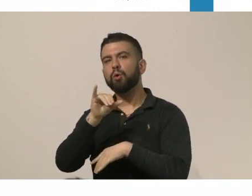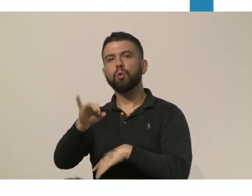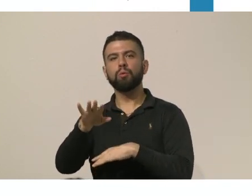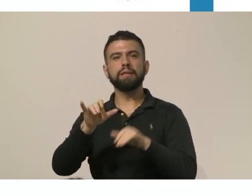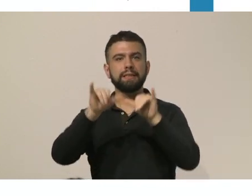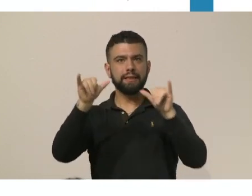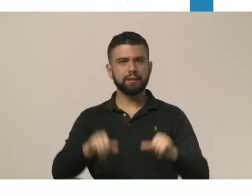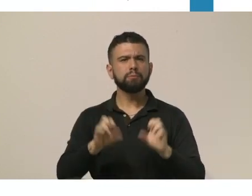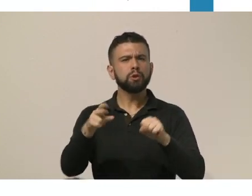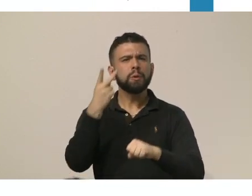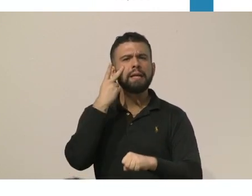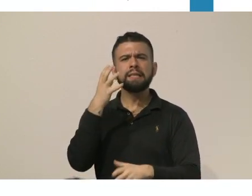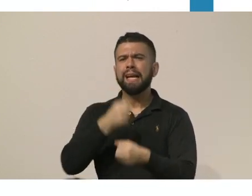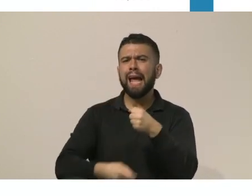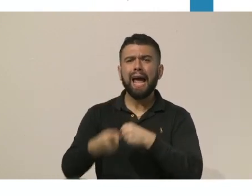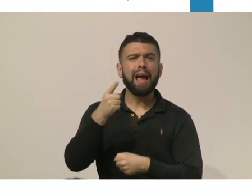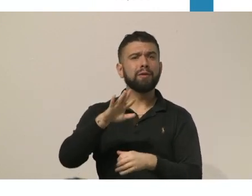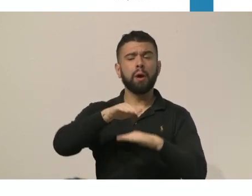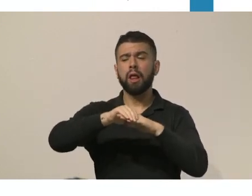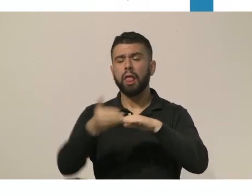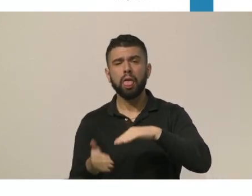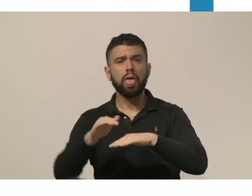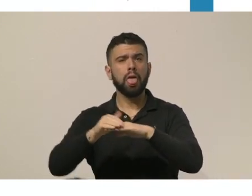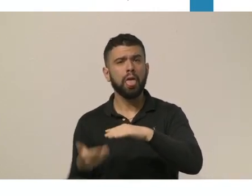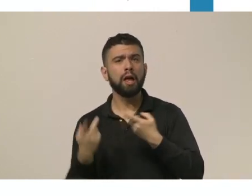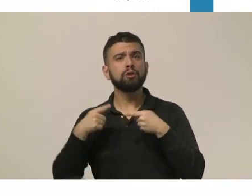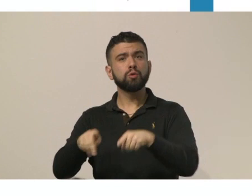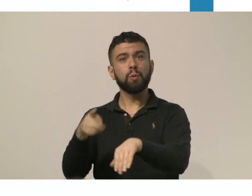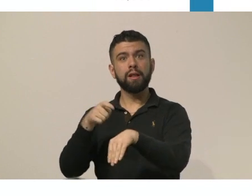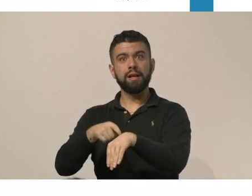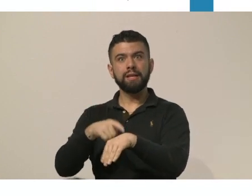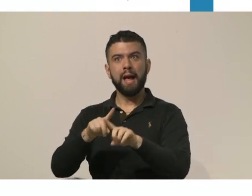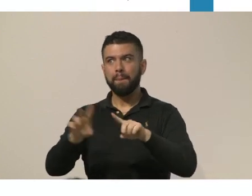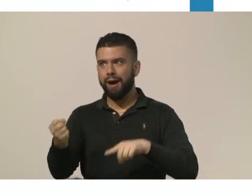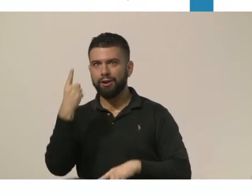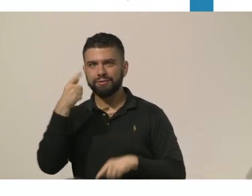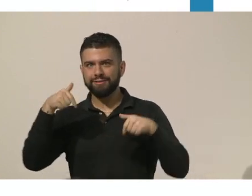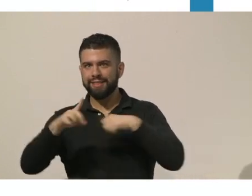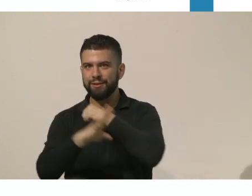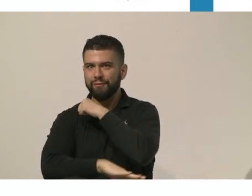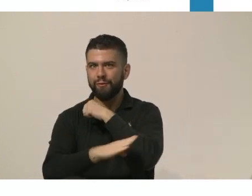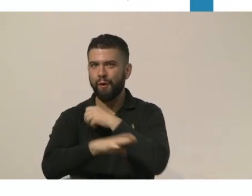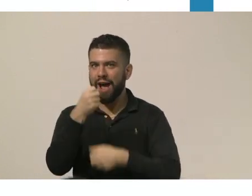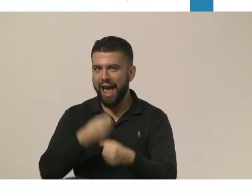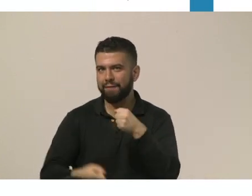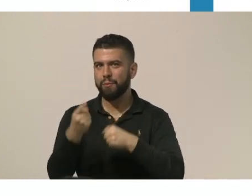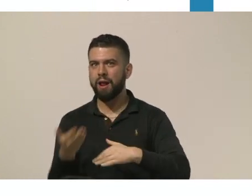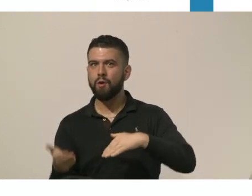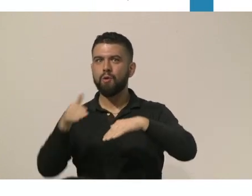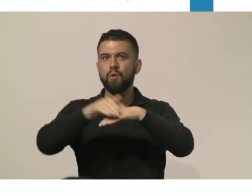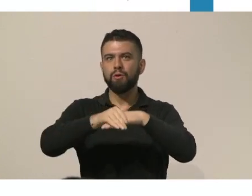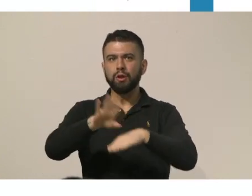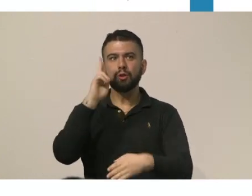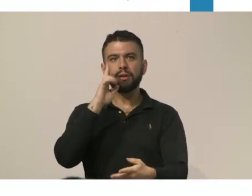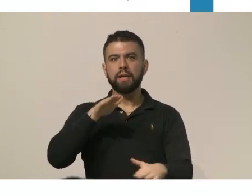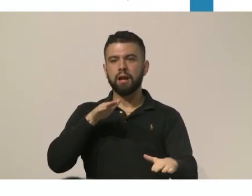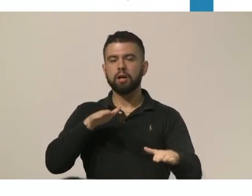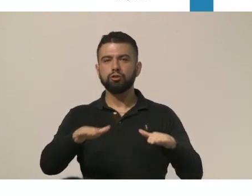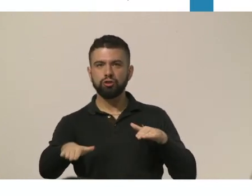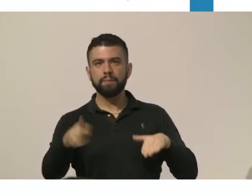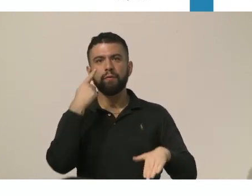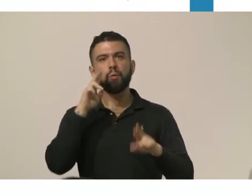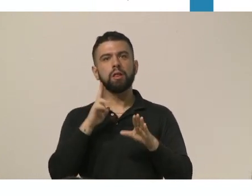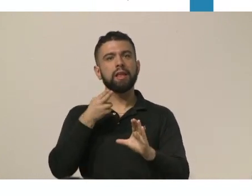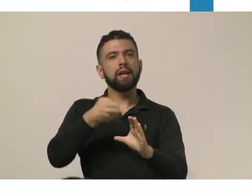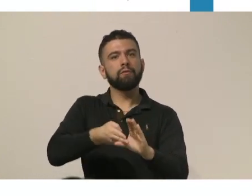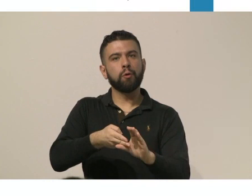decline during this period of time, and everyone is rebounding this fall. So we are seeing some shifts in the enrollment market, but this is,